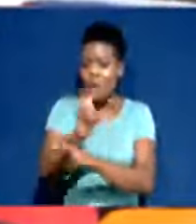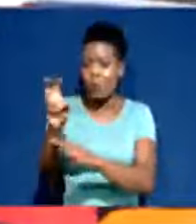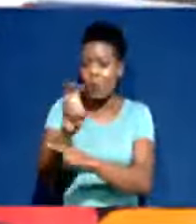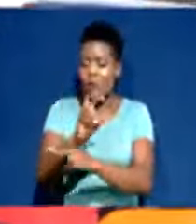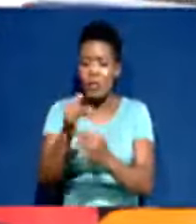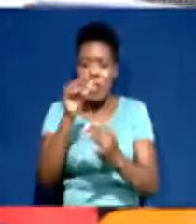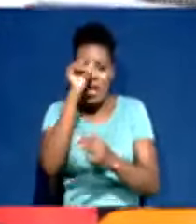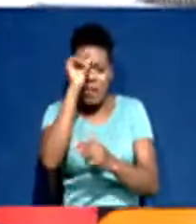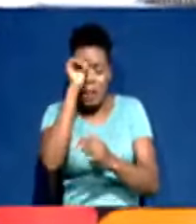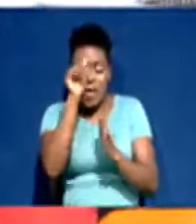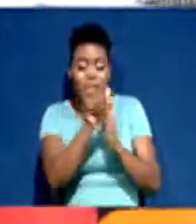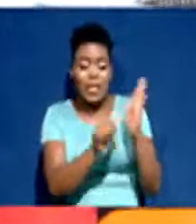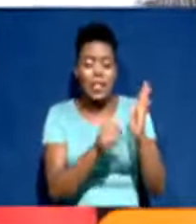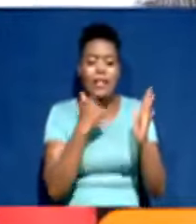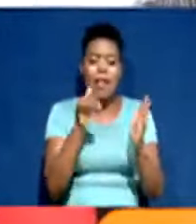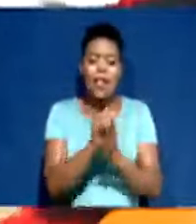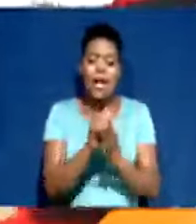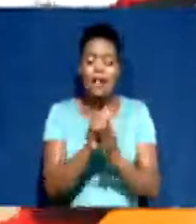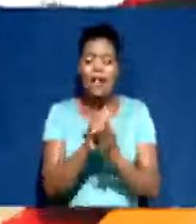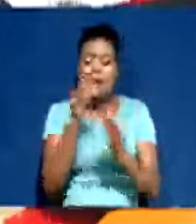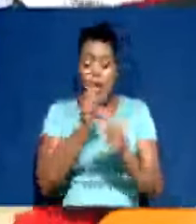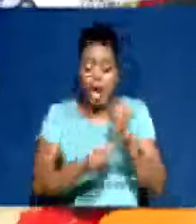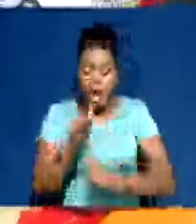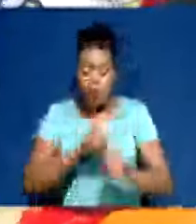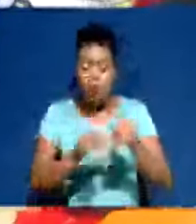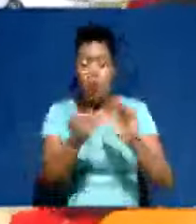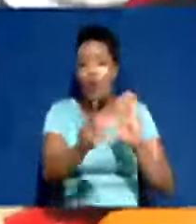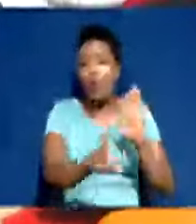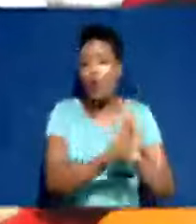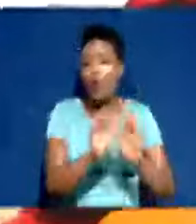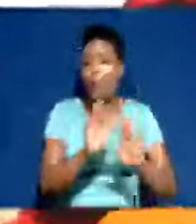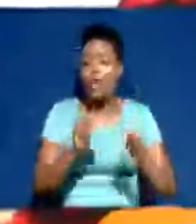agency says the exercise was conducted according to the law after engaging the local